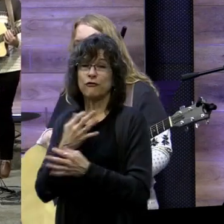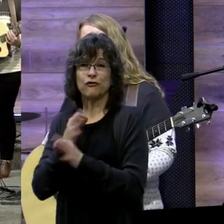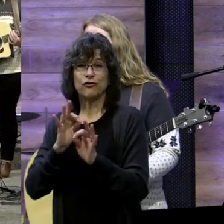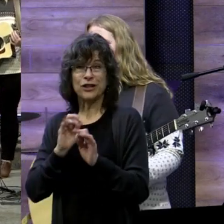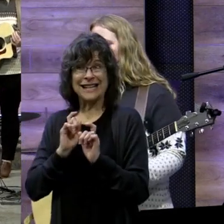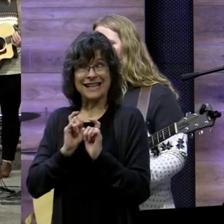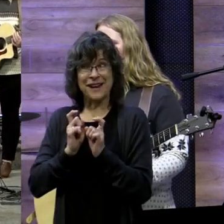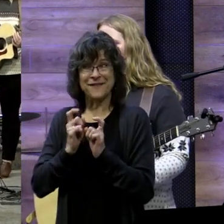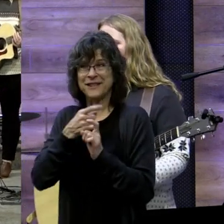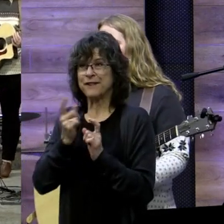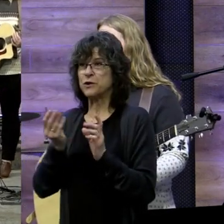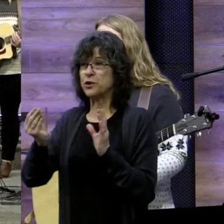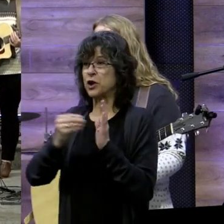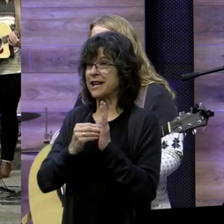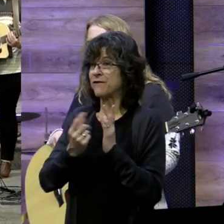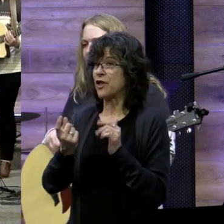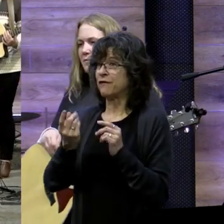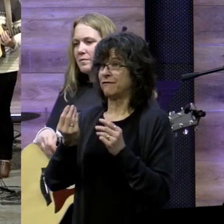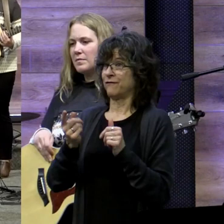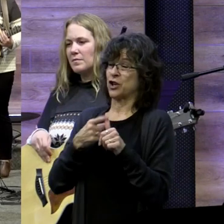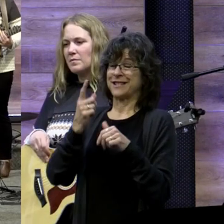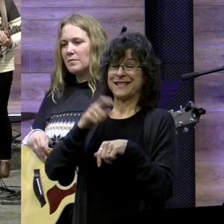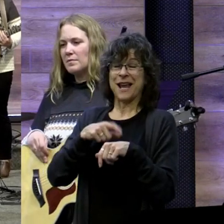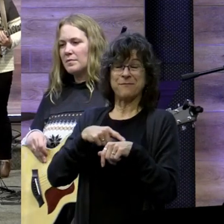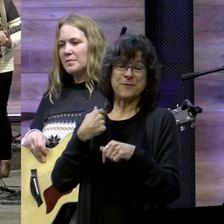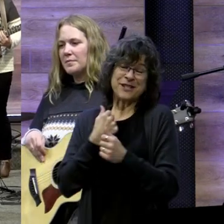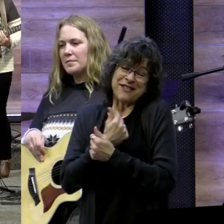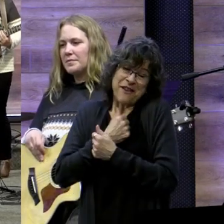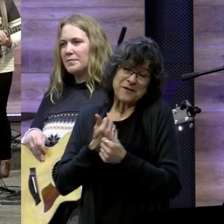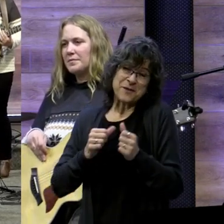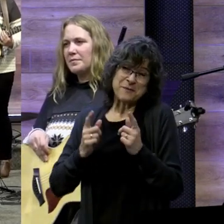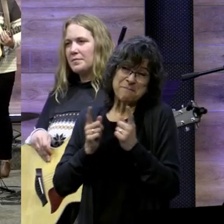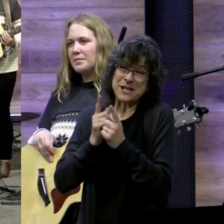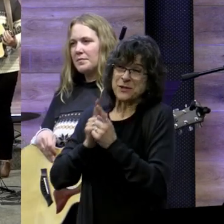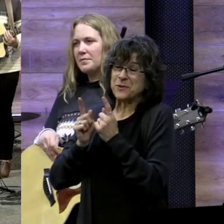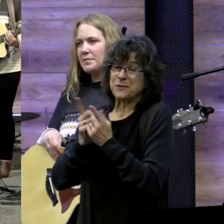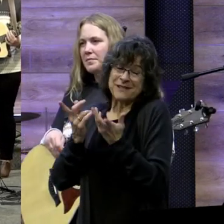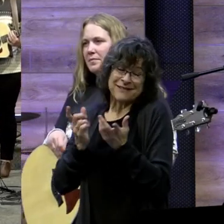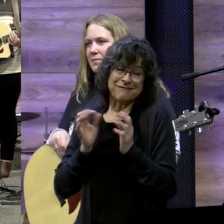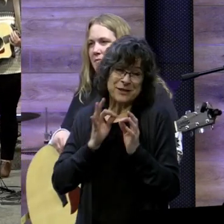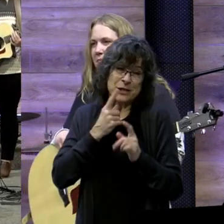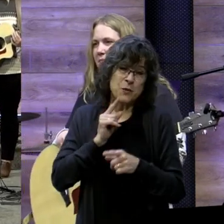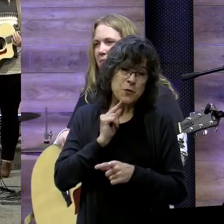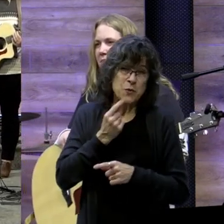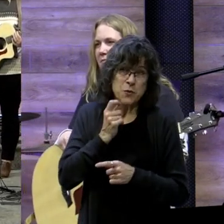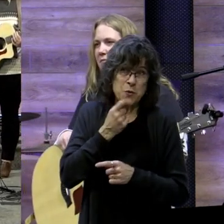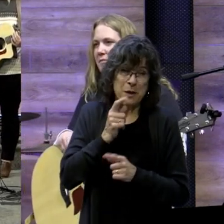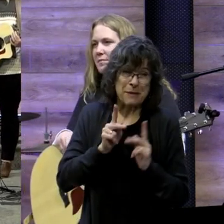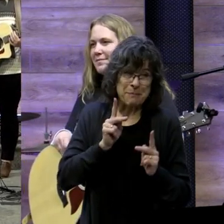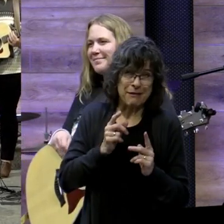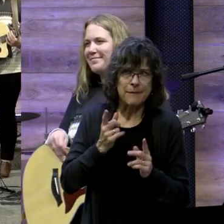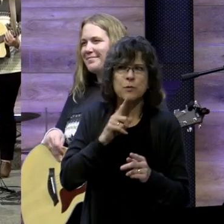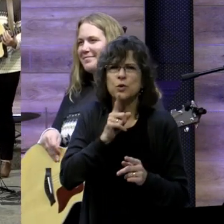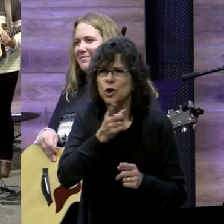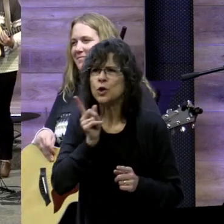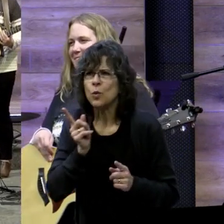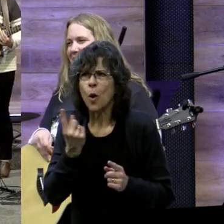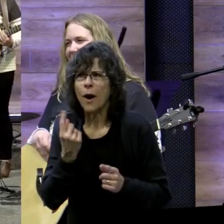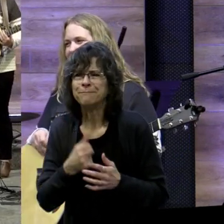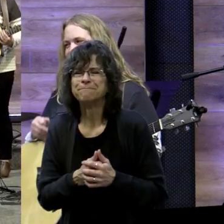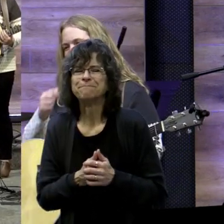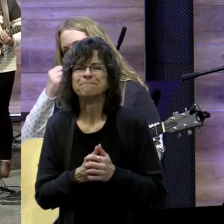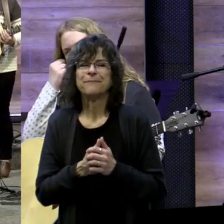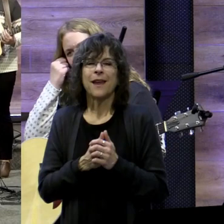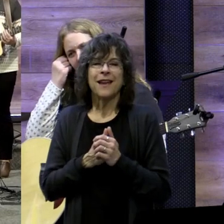in for the first time. And overall, we just would love to meet you because there's some super cool people here, and I bet you are one of them. And then